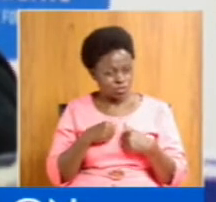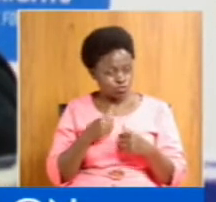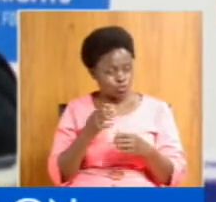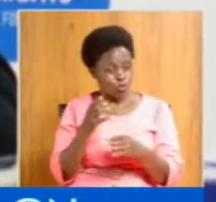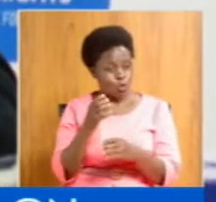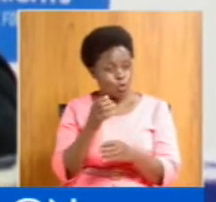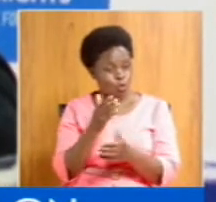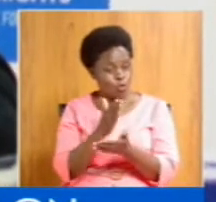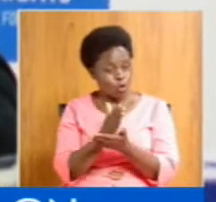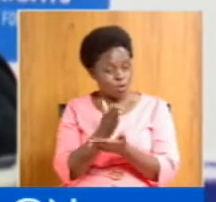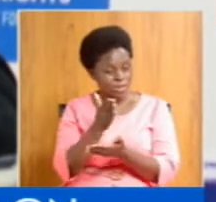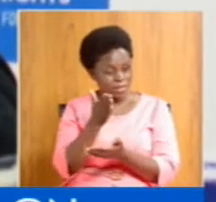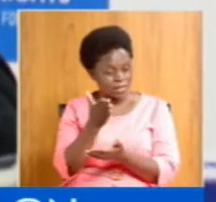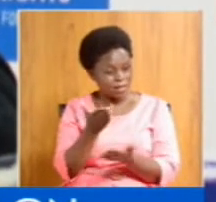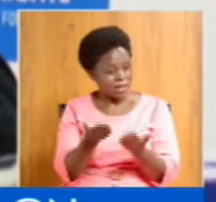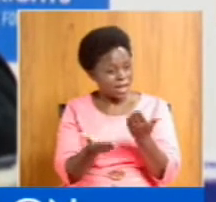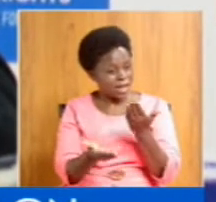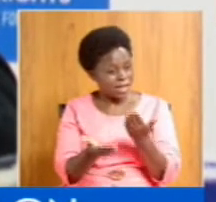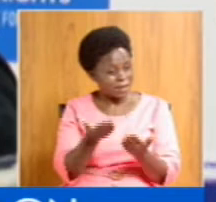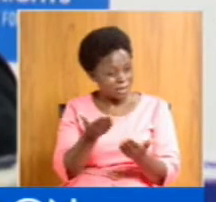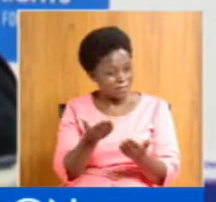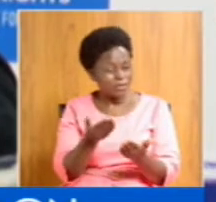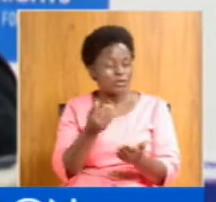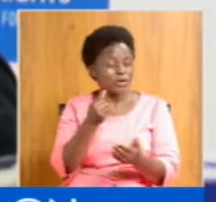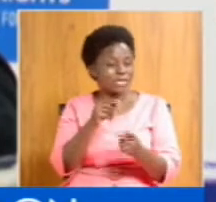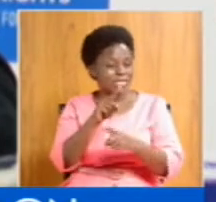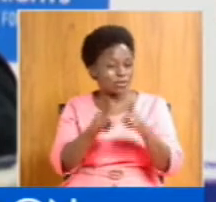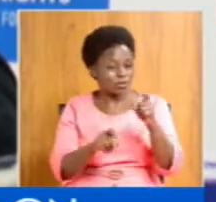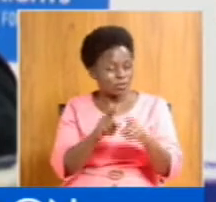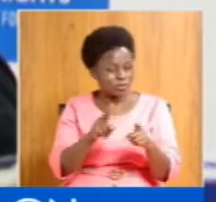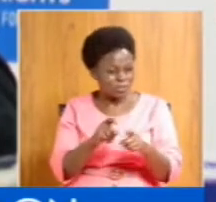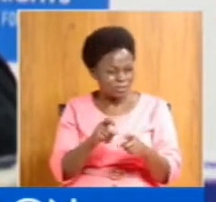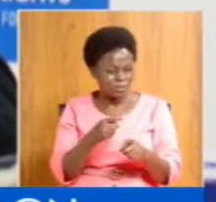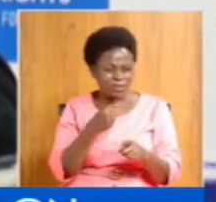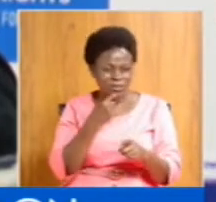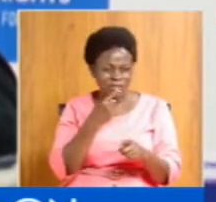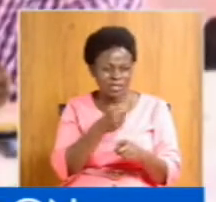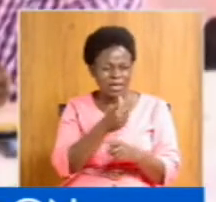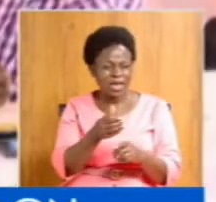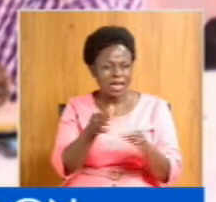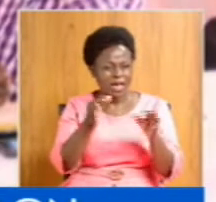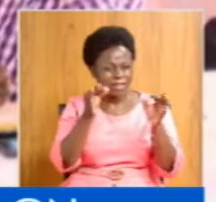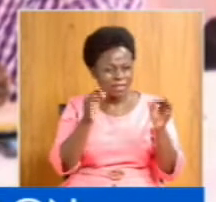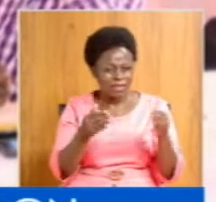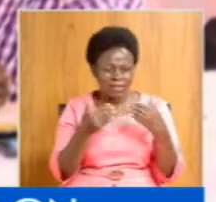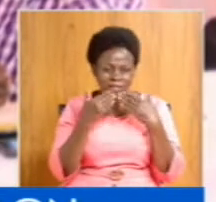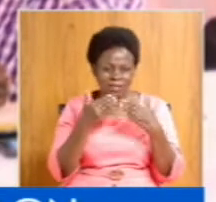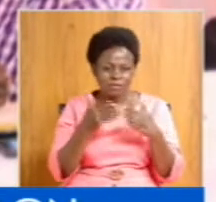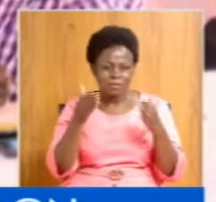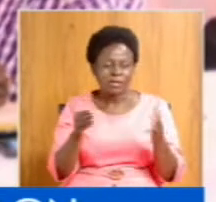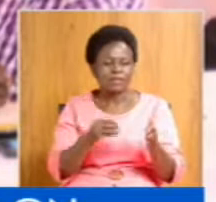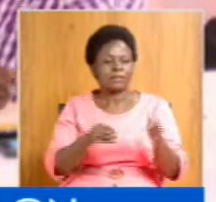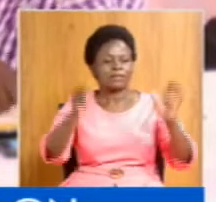there. And you possibly might tickle me further to mention a few other things. Thank you very much. All A